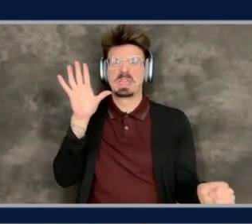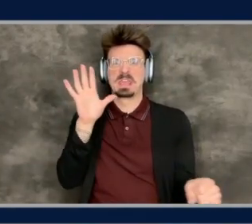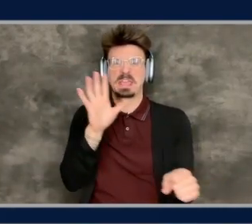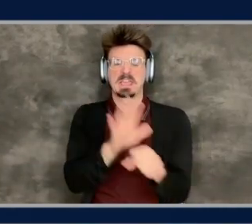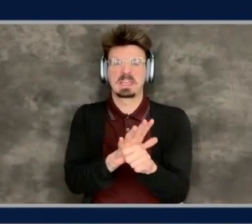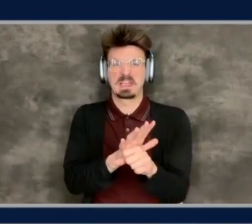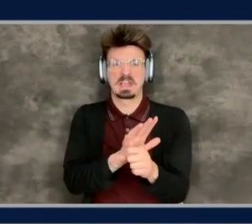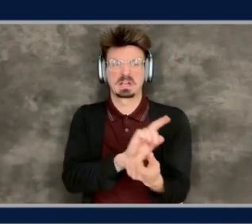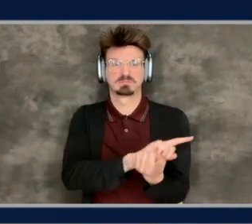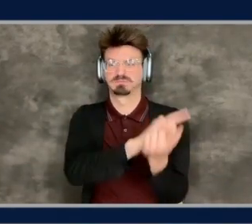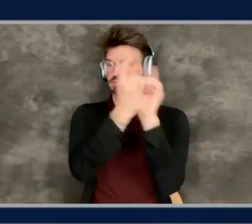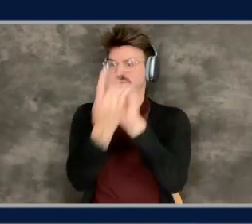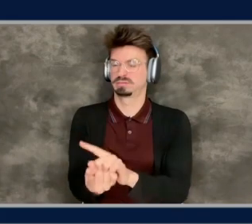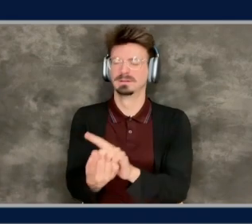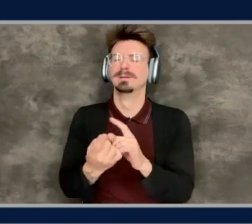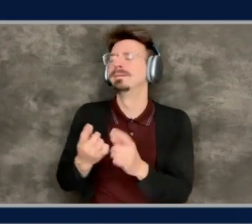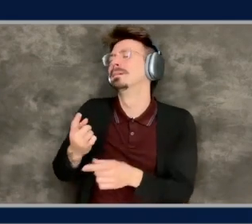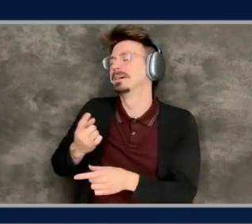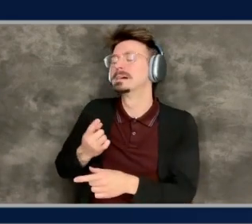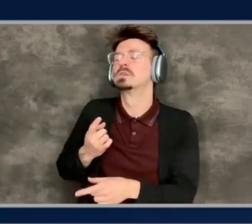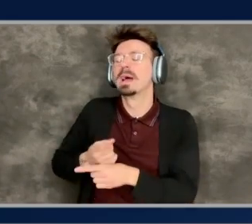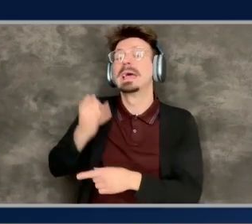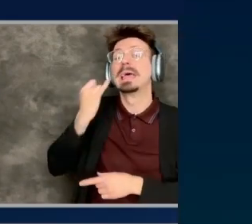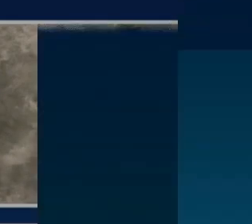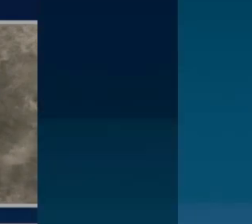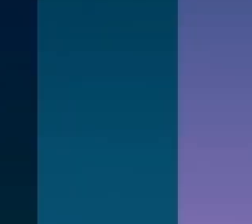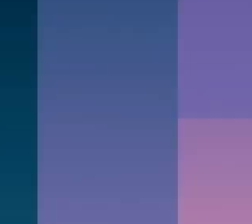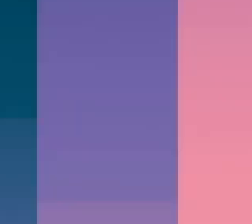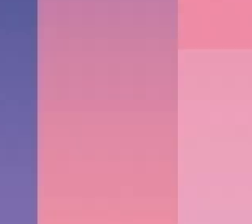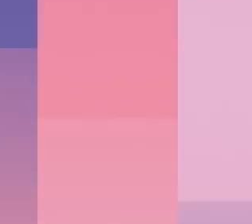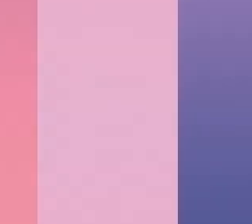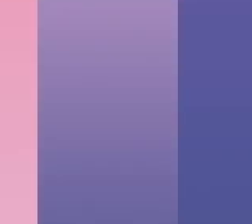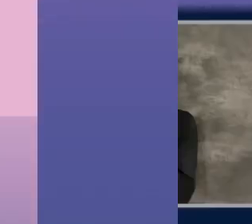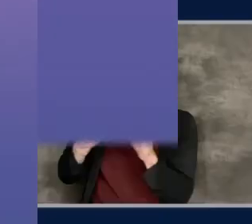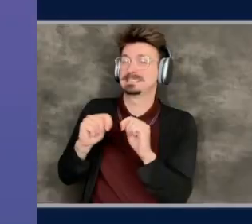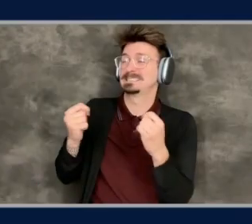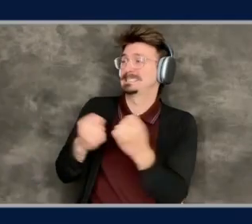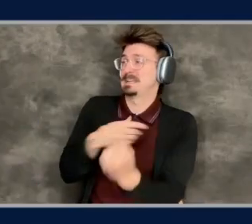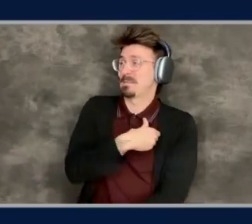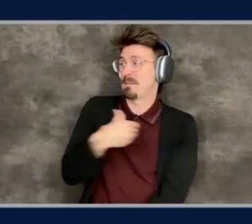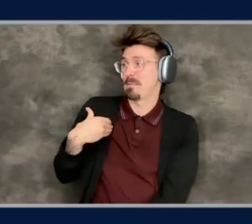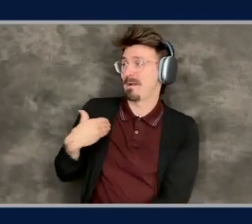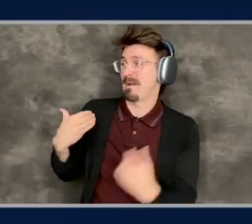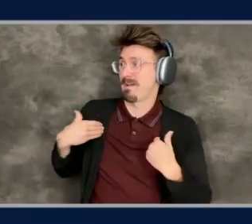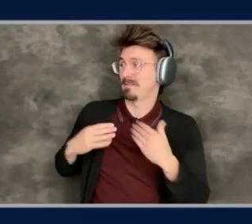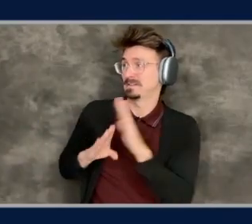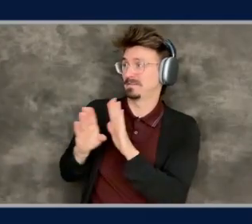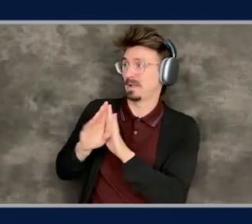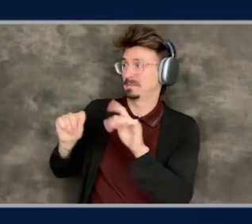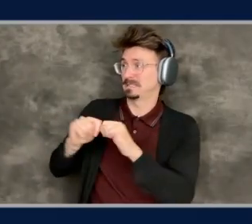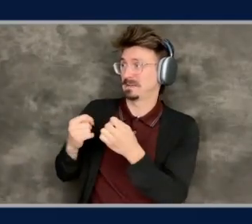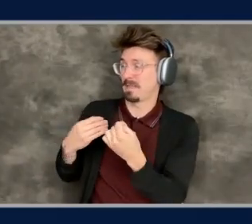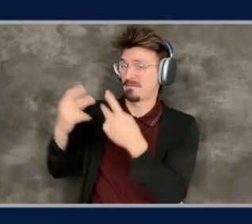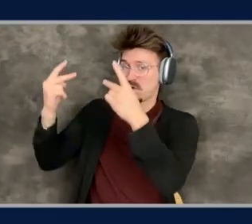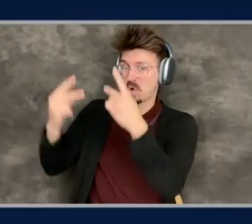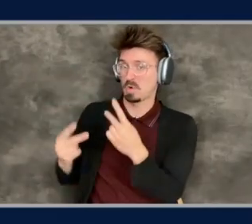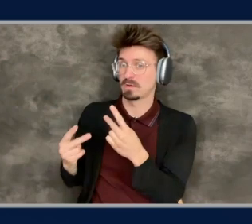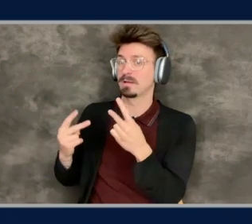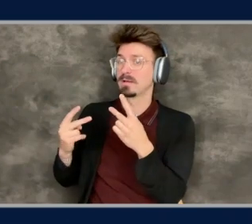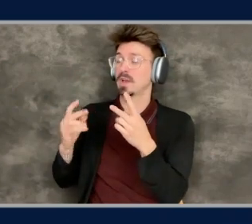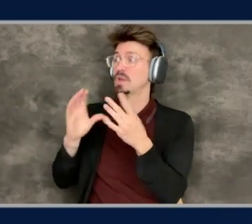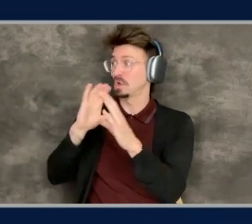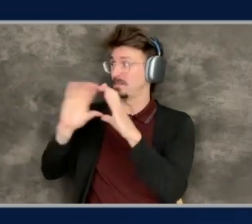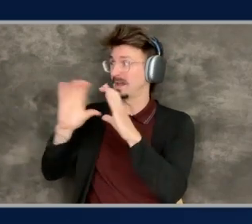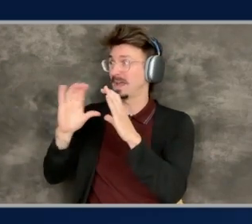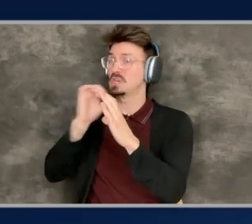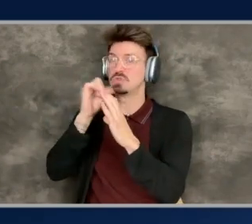mean, if you have a teammate in your you know, like development team, if somebody is committing the code, without verification, you don't merge something in. That's exactly the same